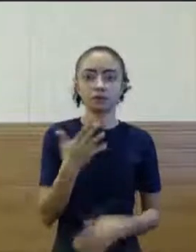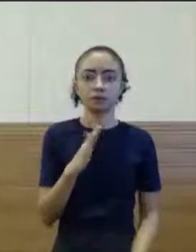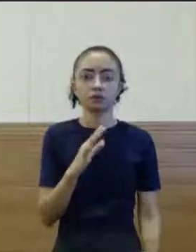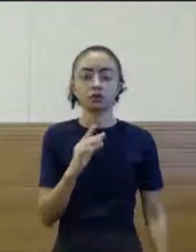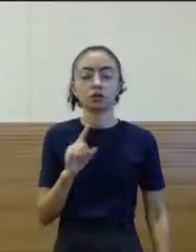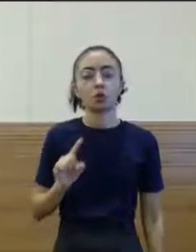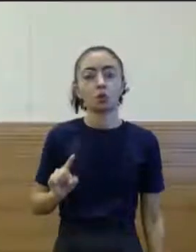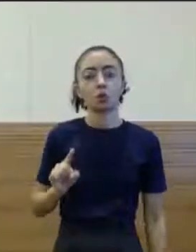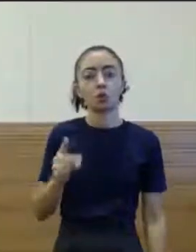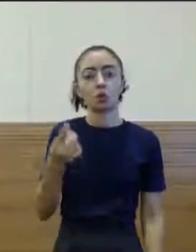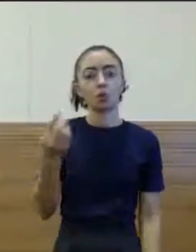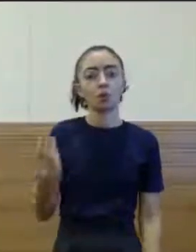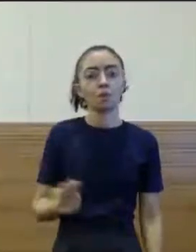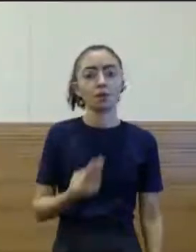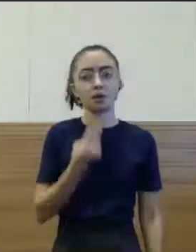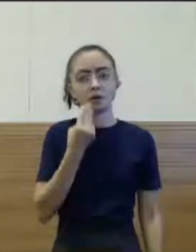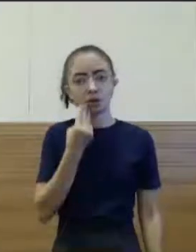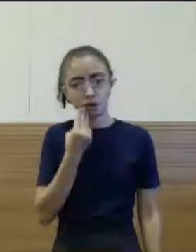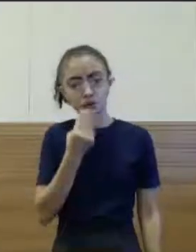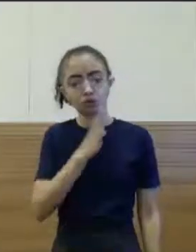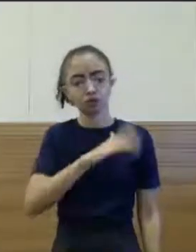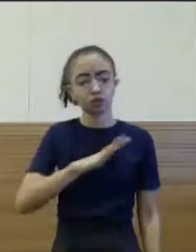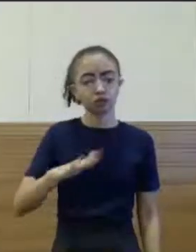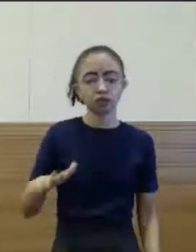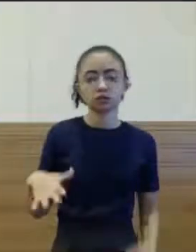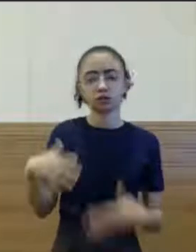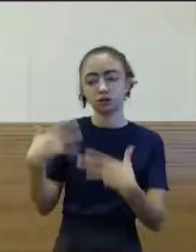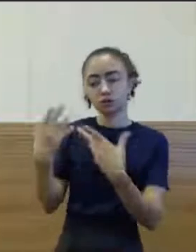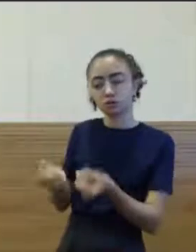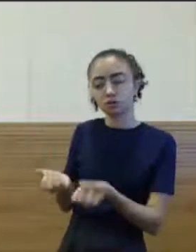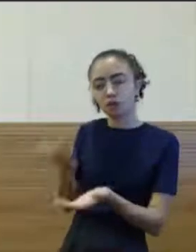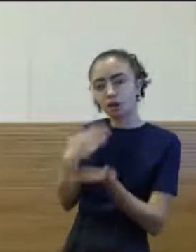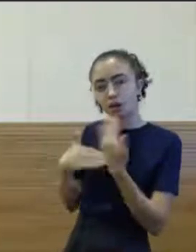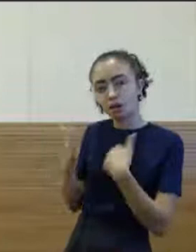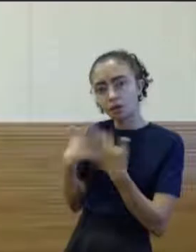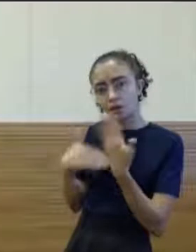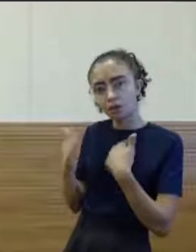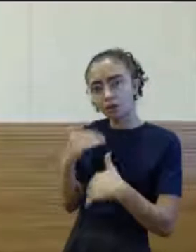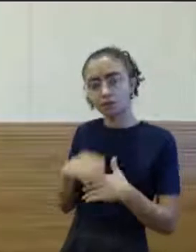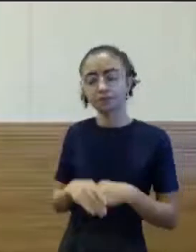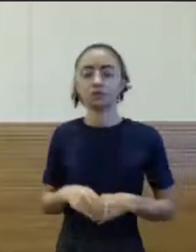million children receive food from our services,